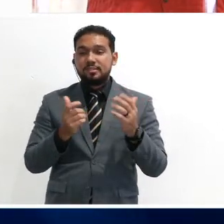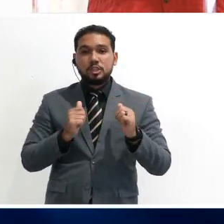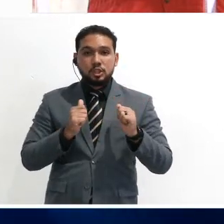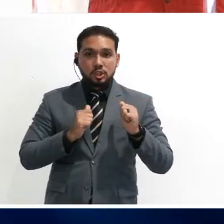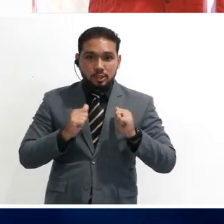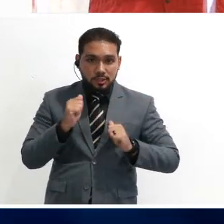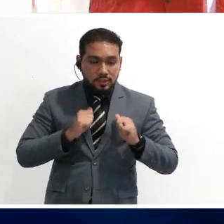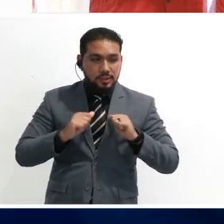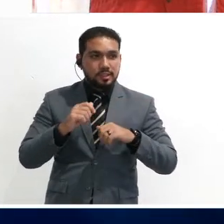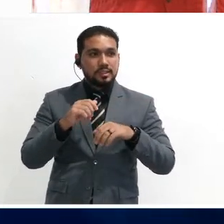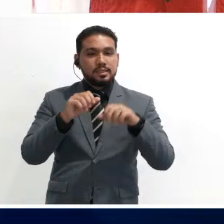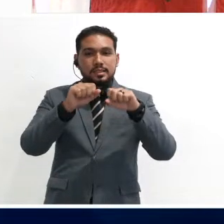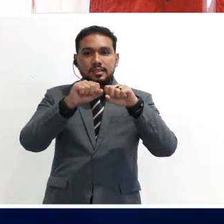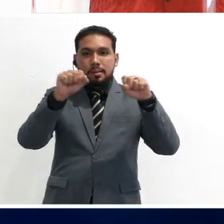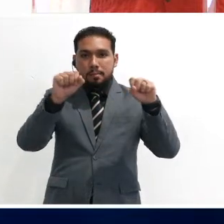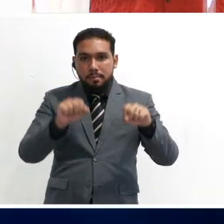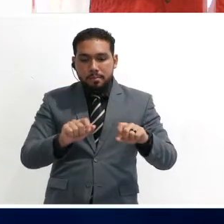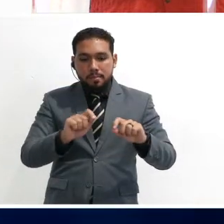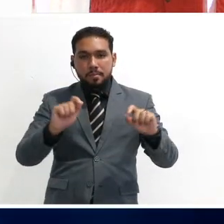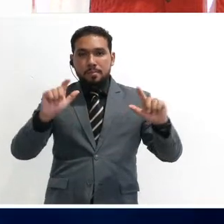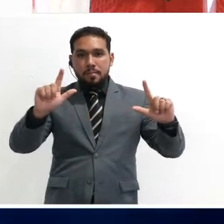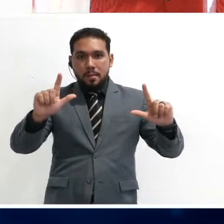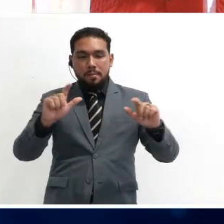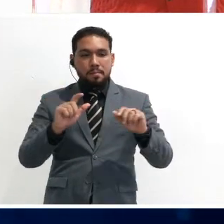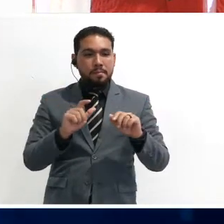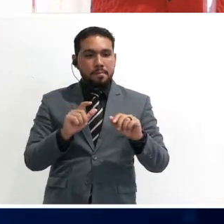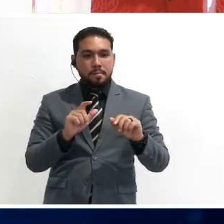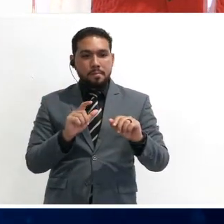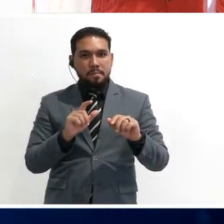reliability, stress analysis.